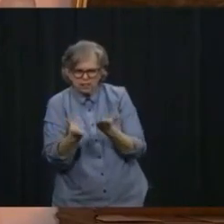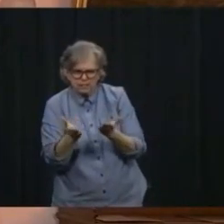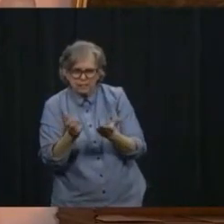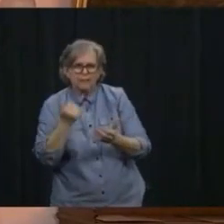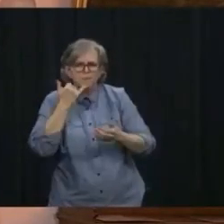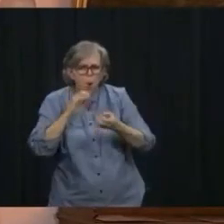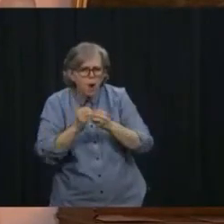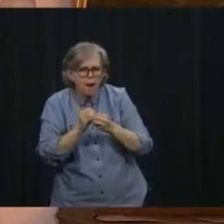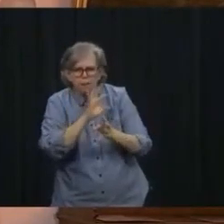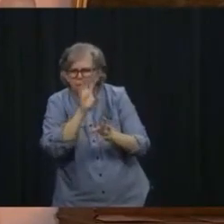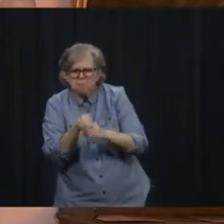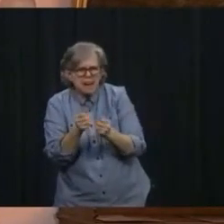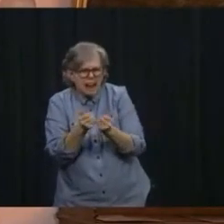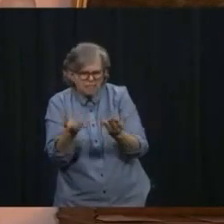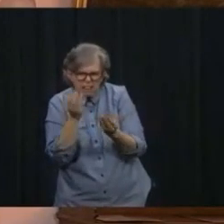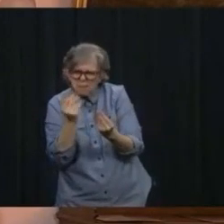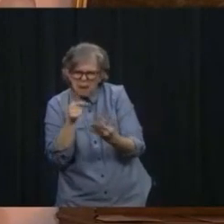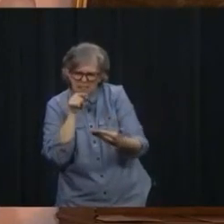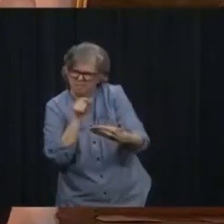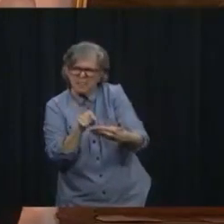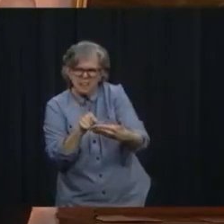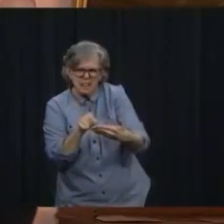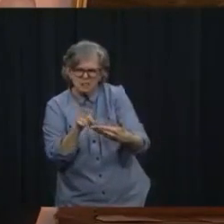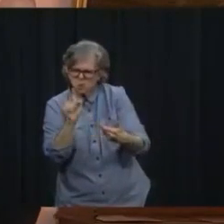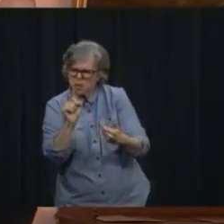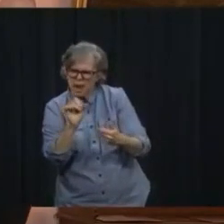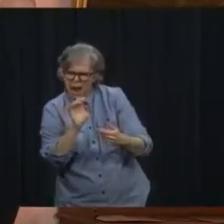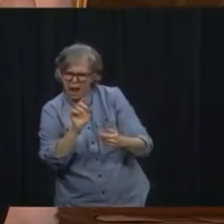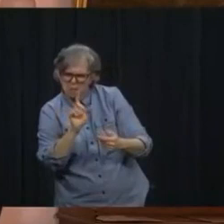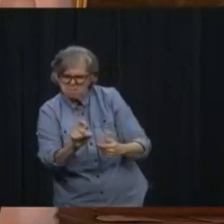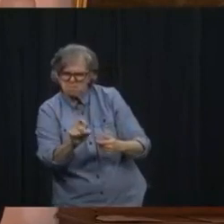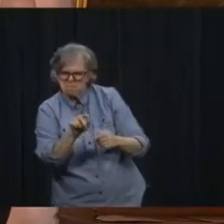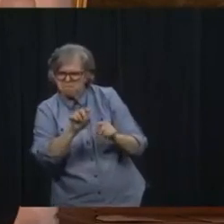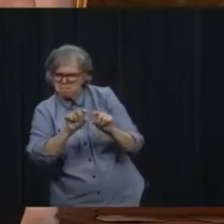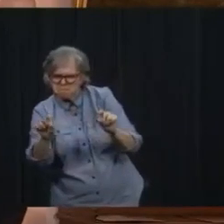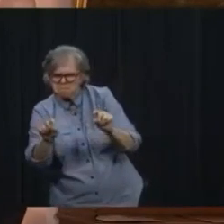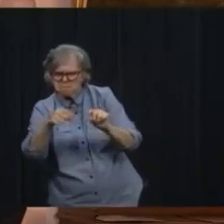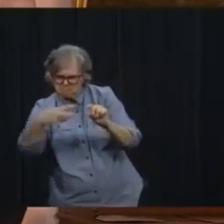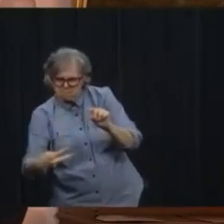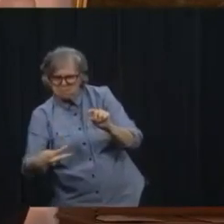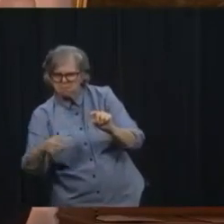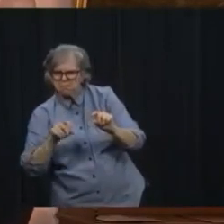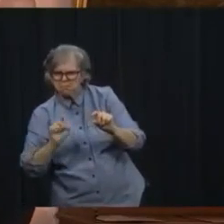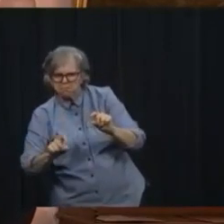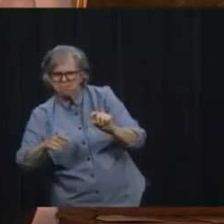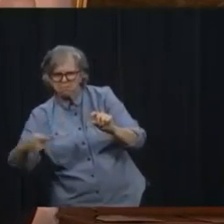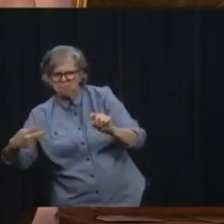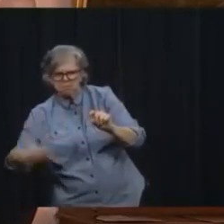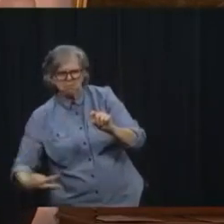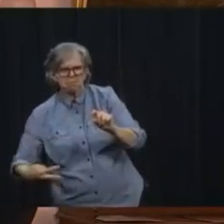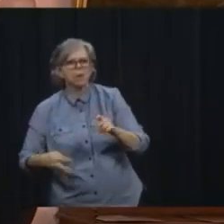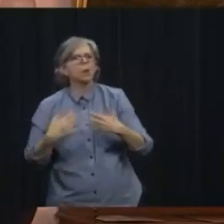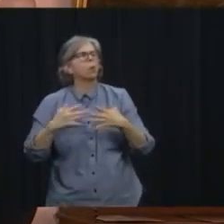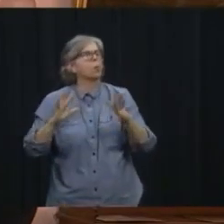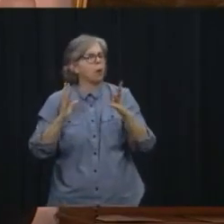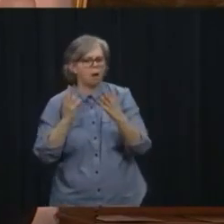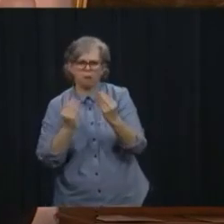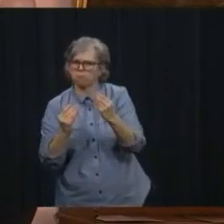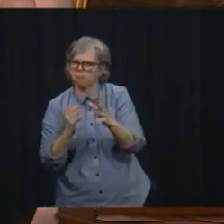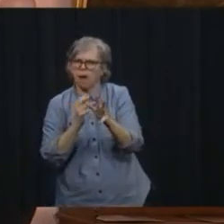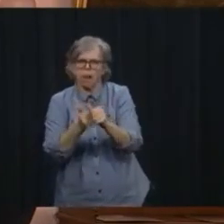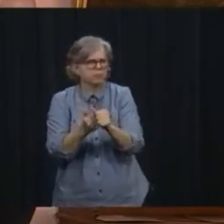refills, and if you need any injections, to get those on schedule as needed. And if this is the first time you're